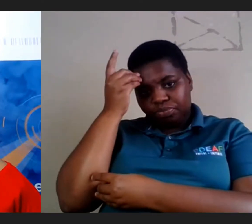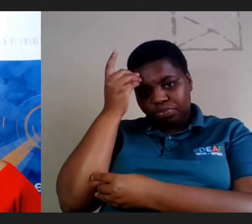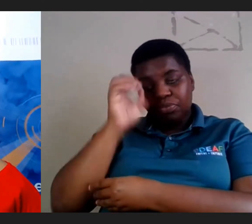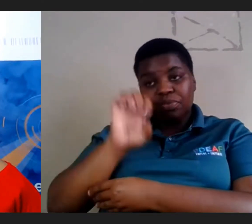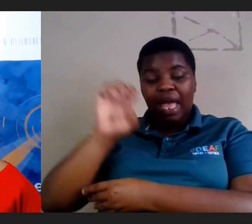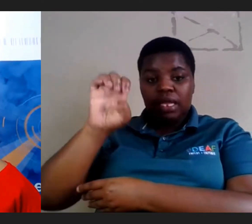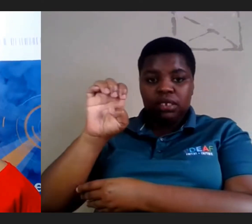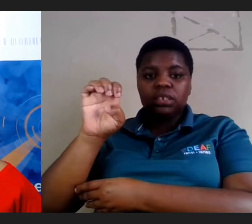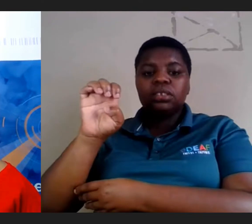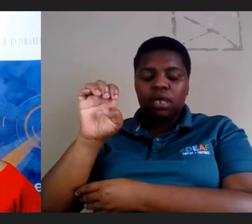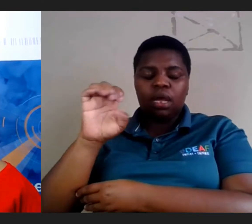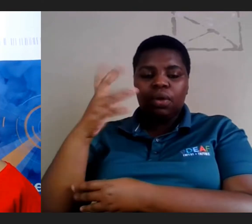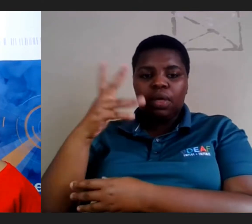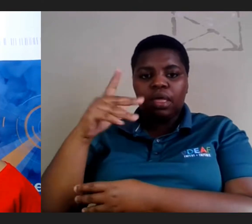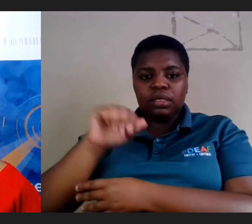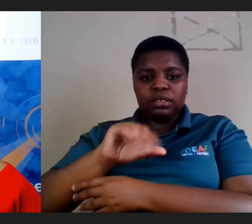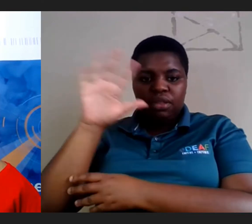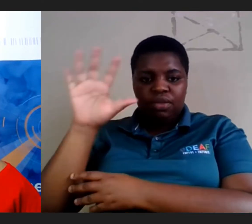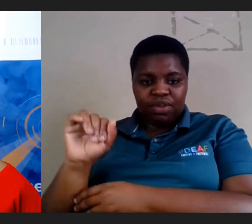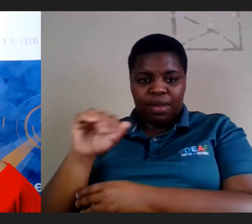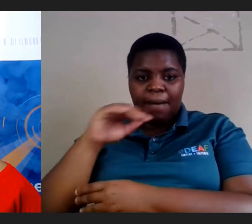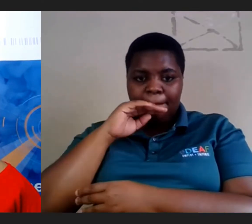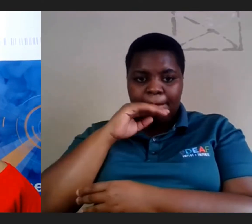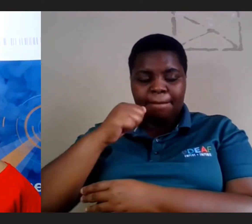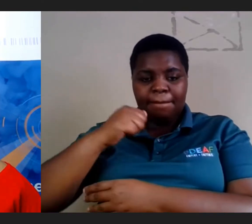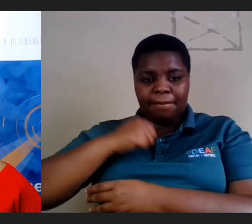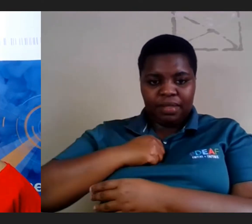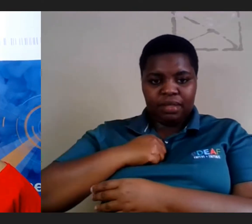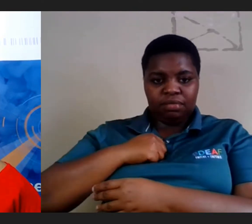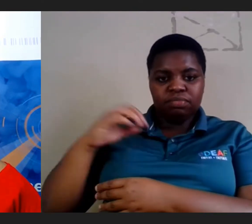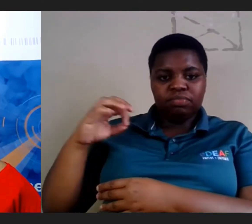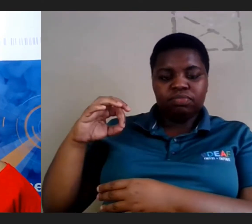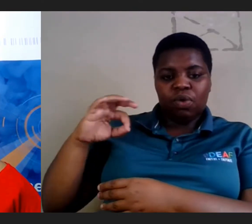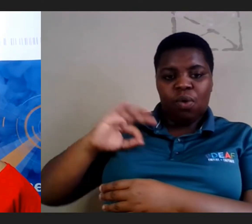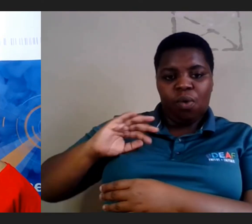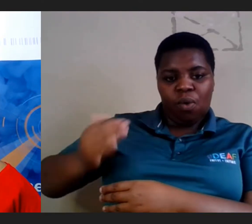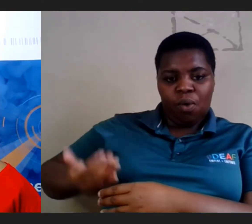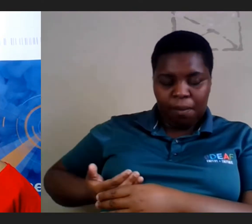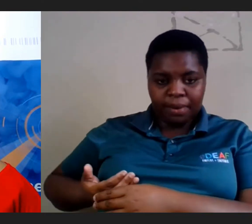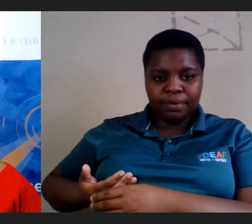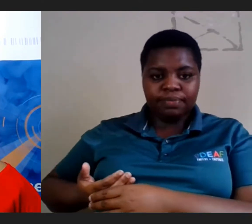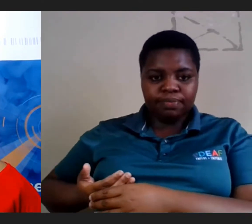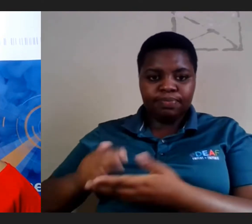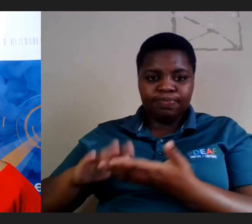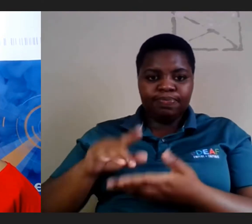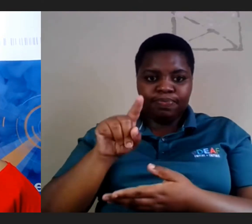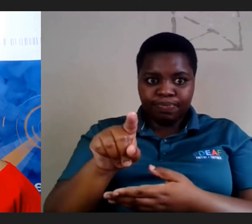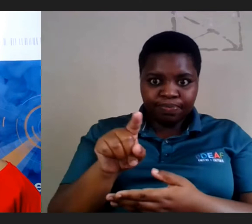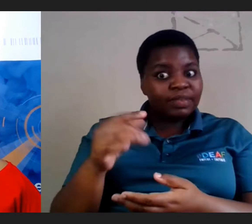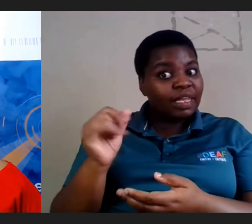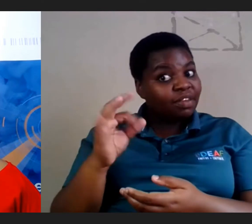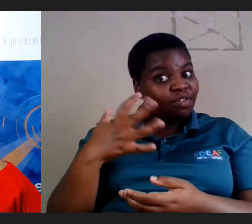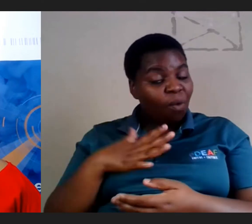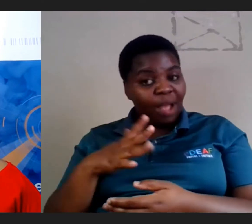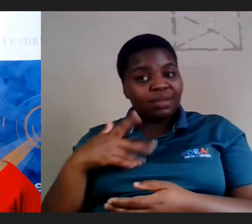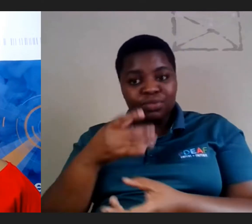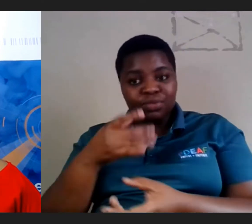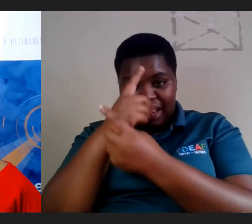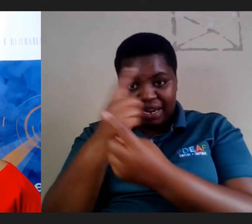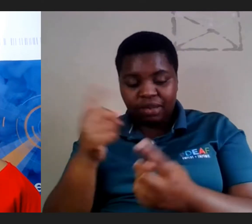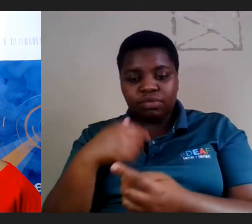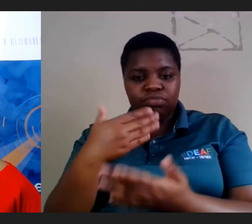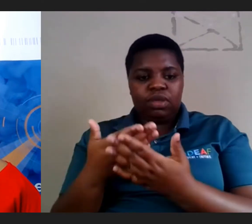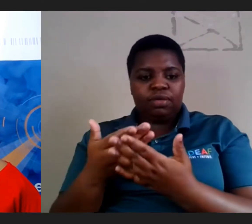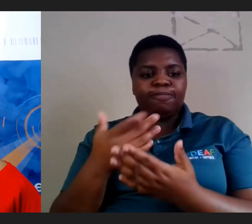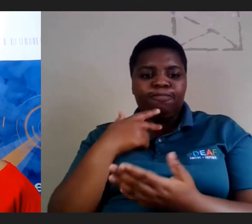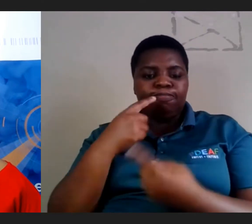My personal pronouns are she and her. You can share yours before you speak if you would like. First of all, I'd like